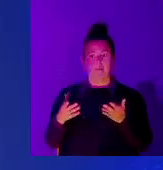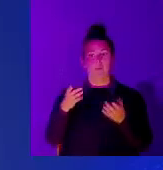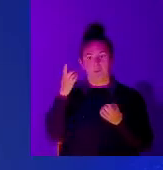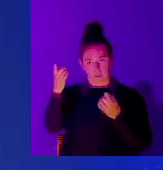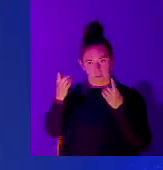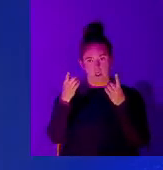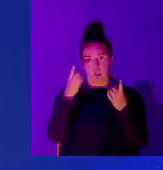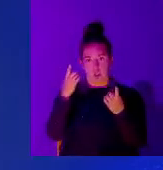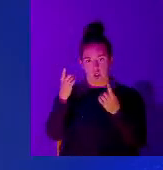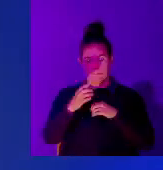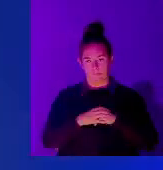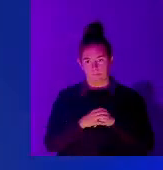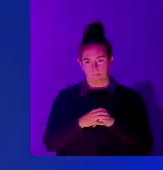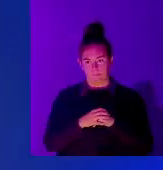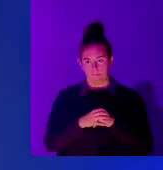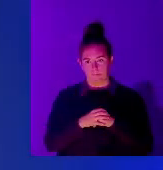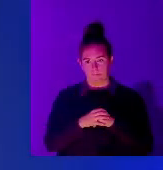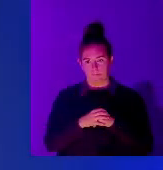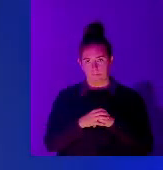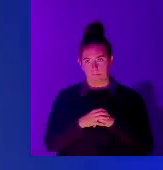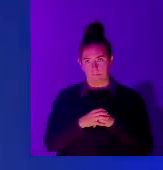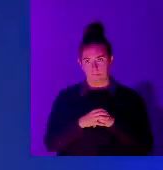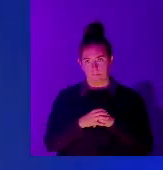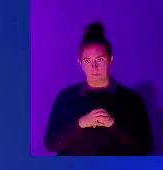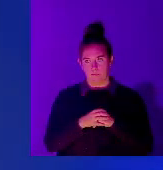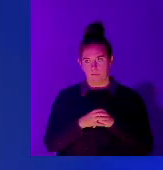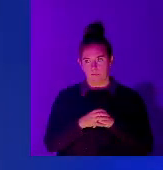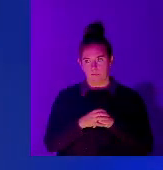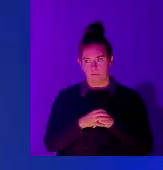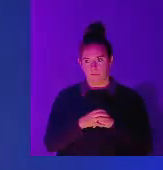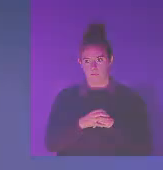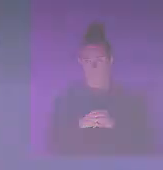What does this teaching,